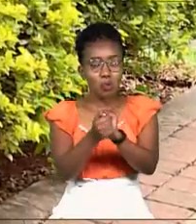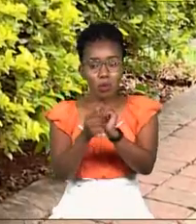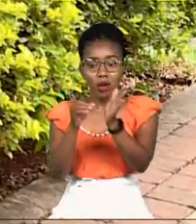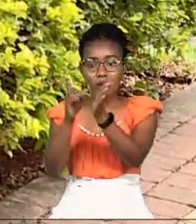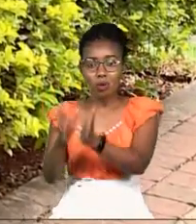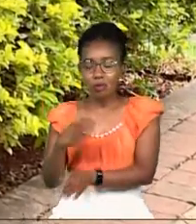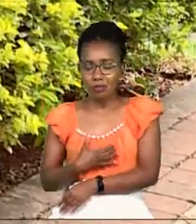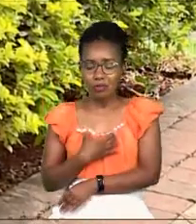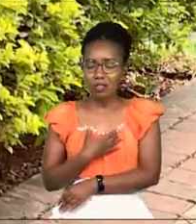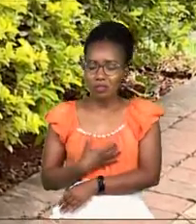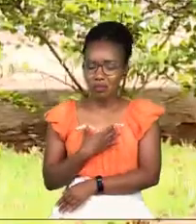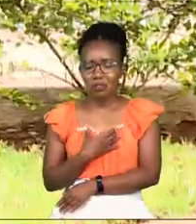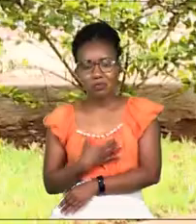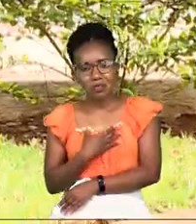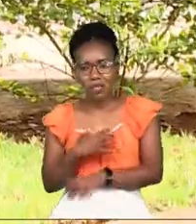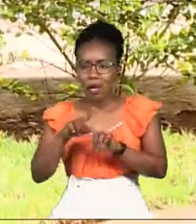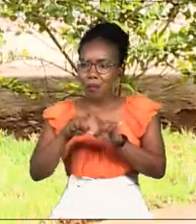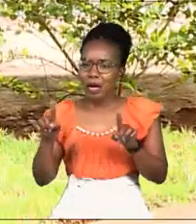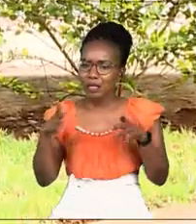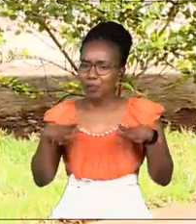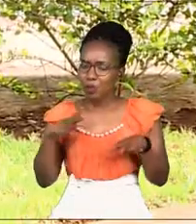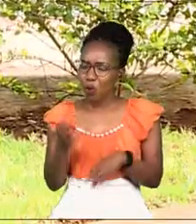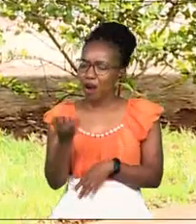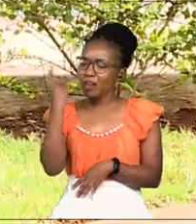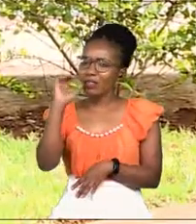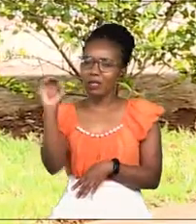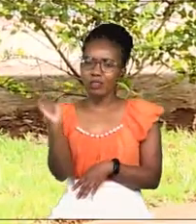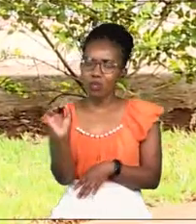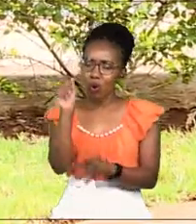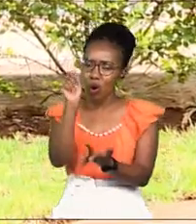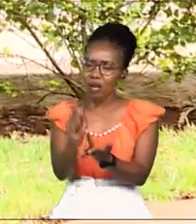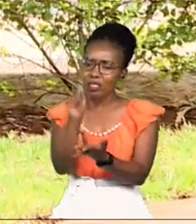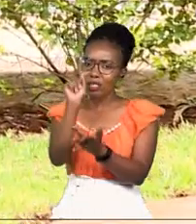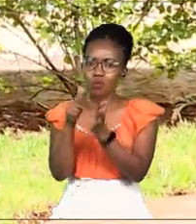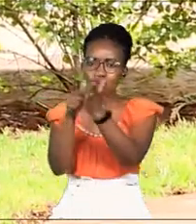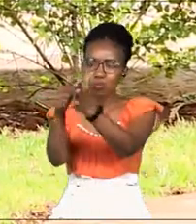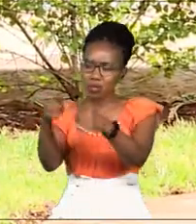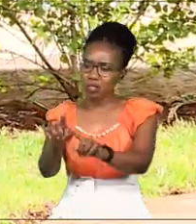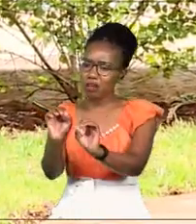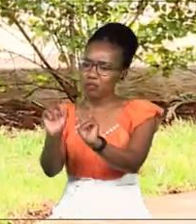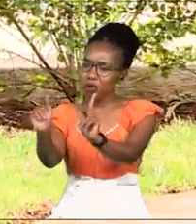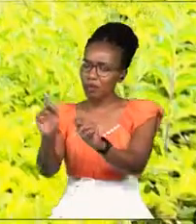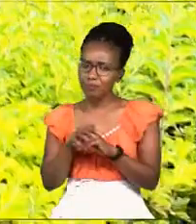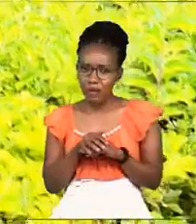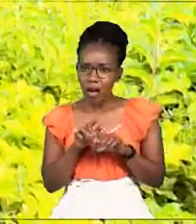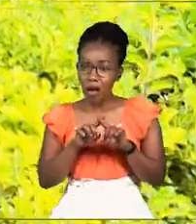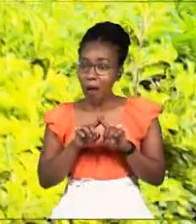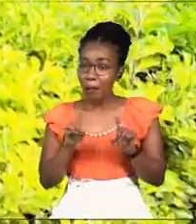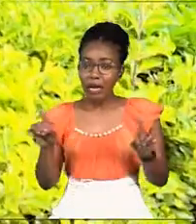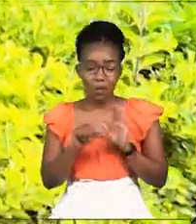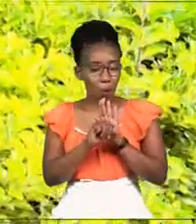doctors, no one could diagnose him correctly, with tests showing he was okay. But the stigma was